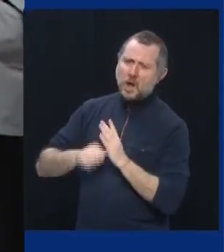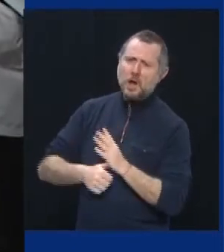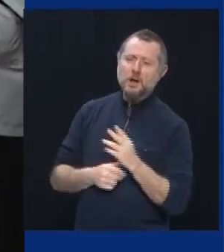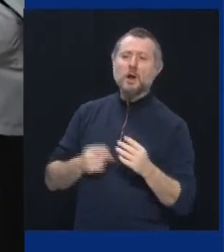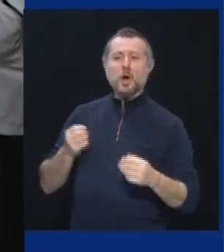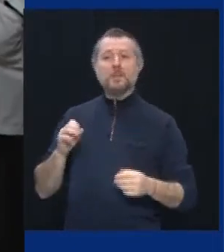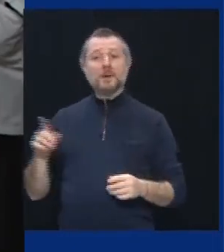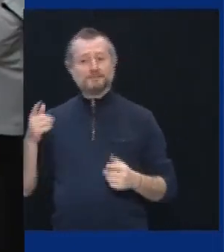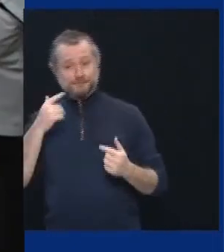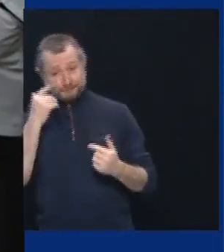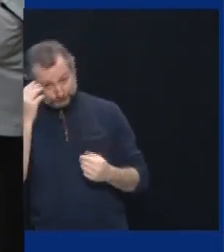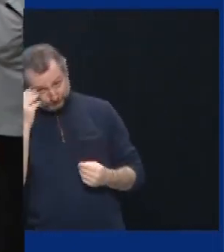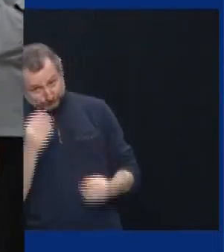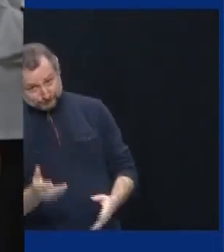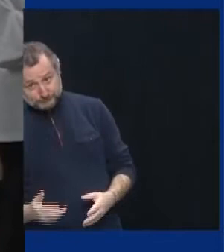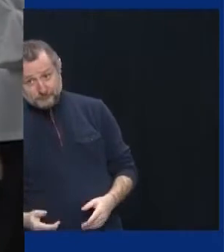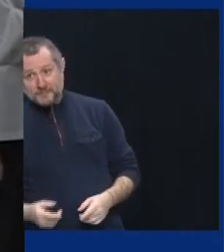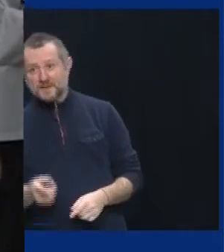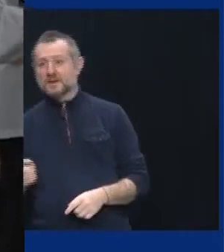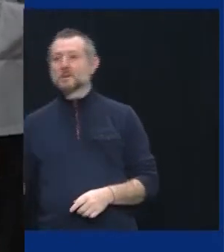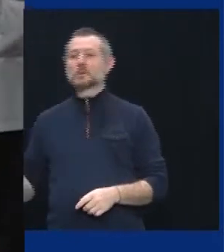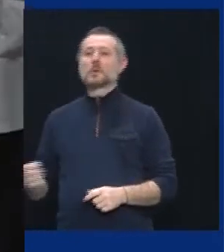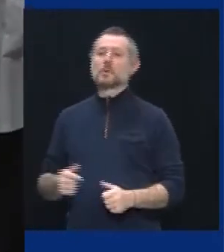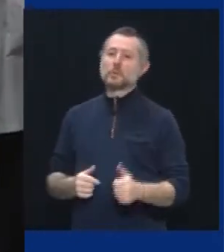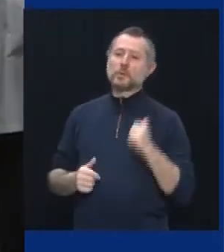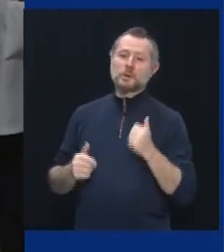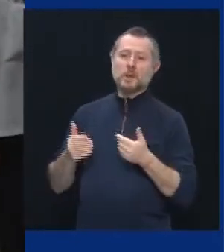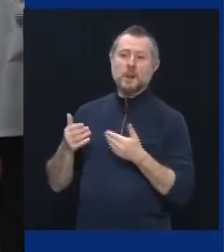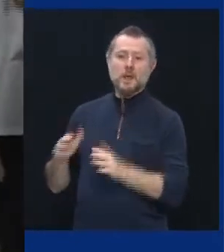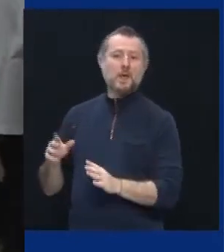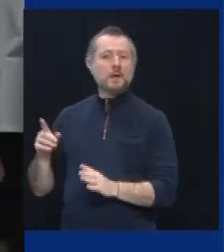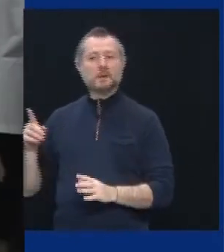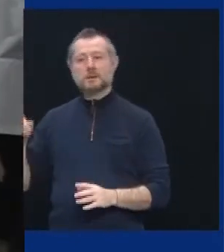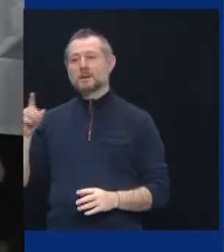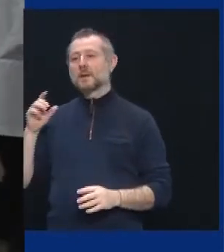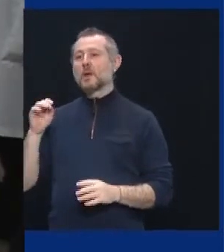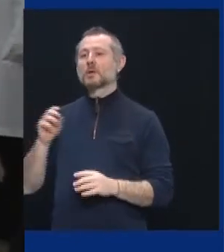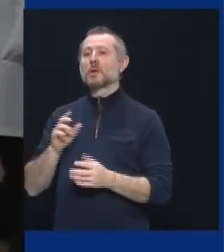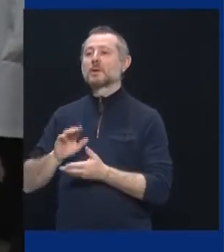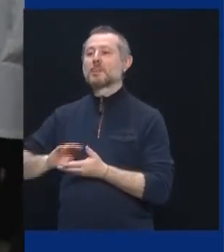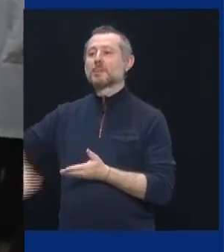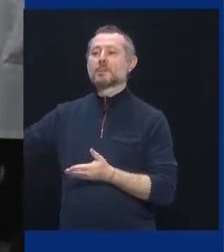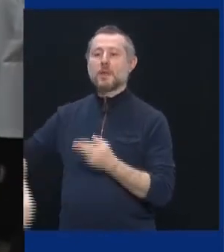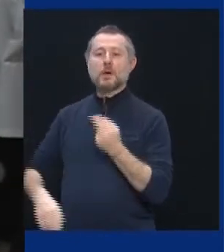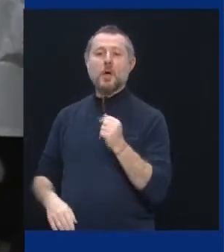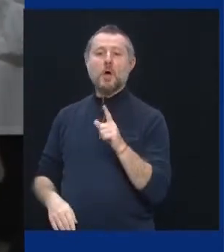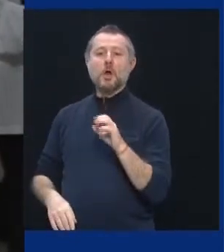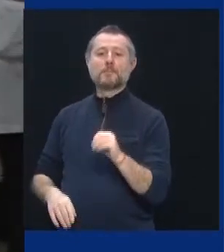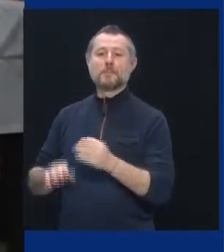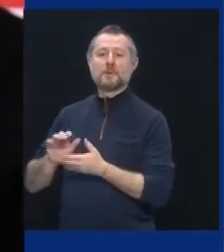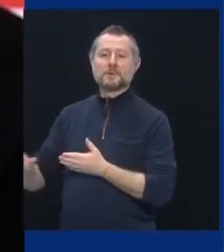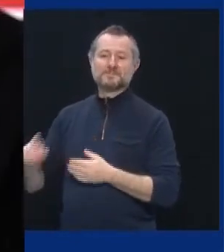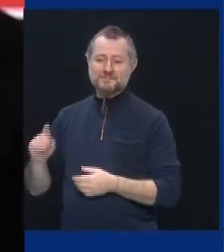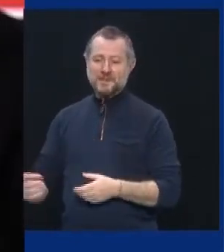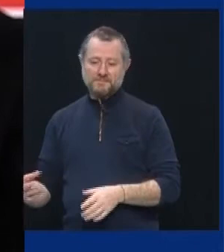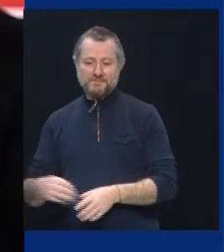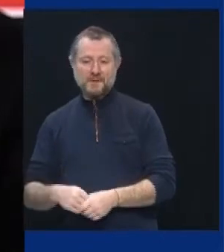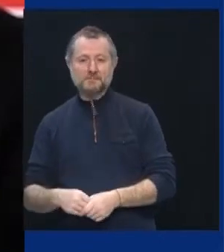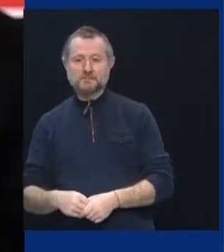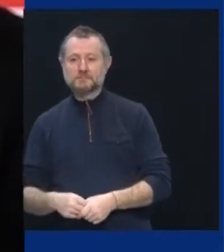way Harlem was not going to be an empowerment zone. And